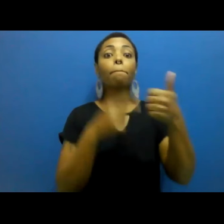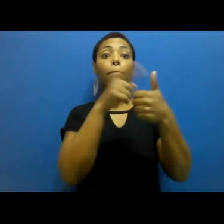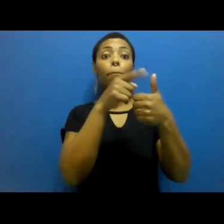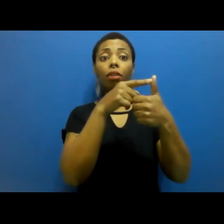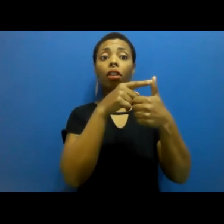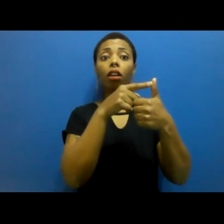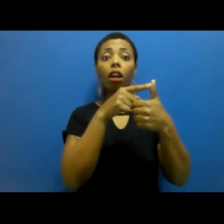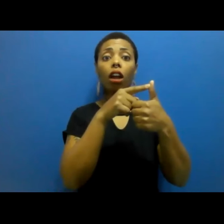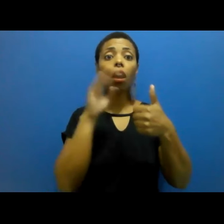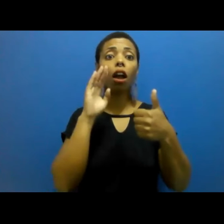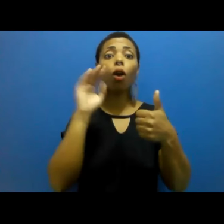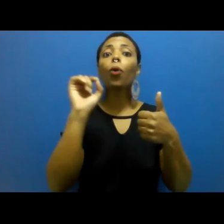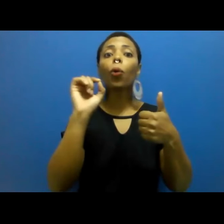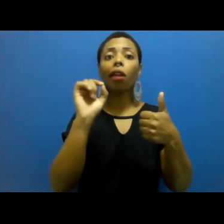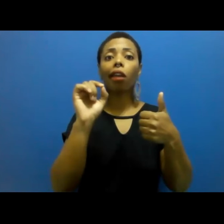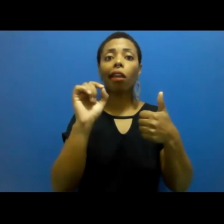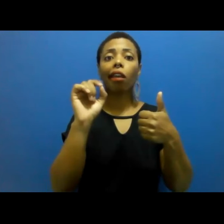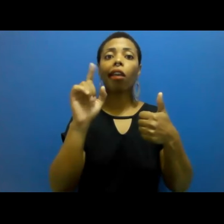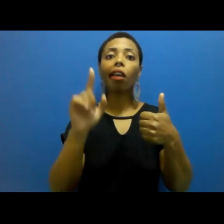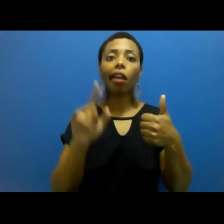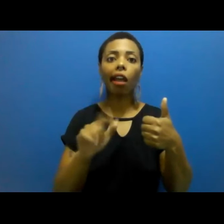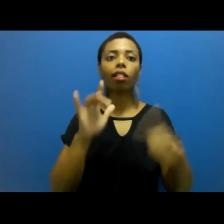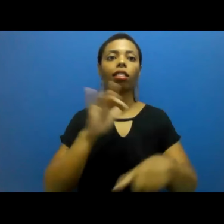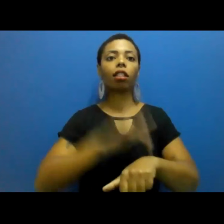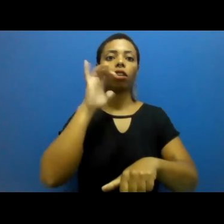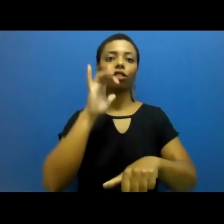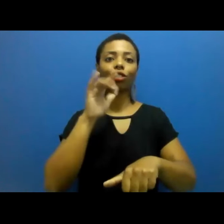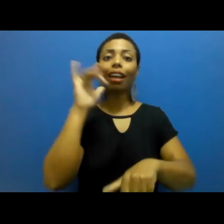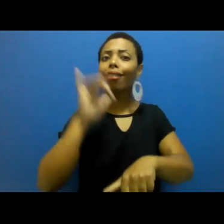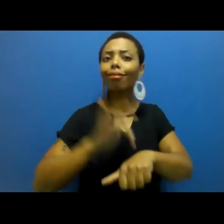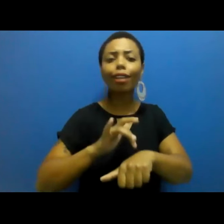touch. Touch is really important for Protactile.